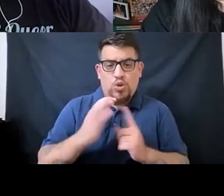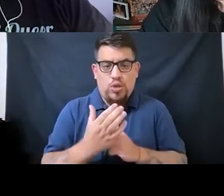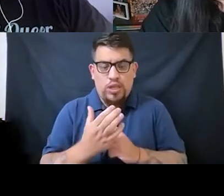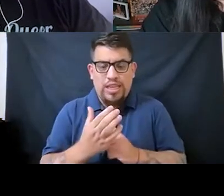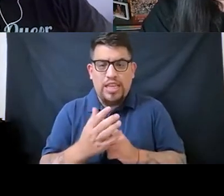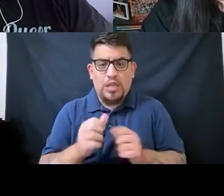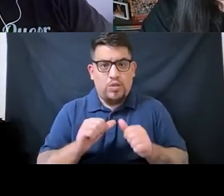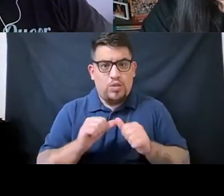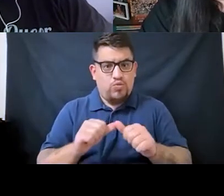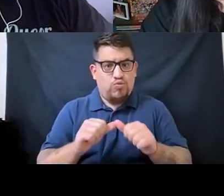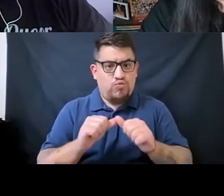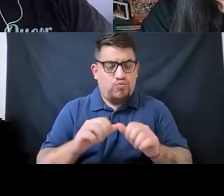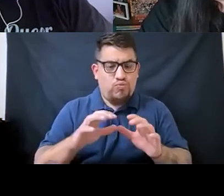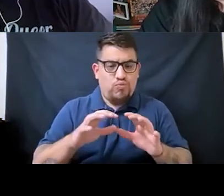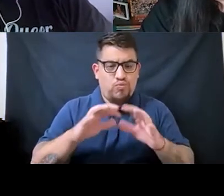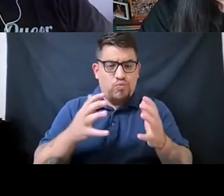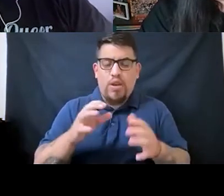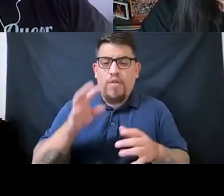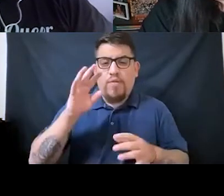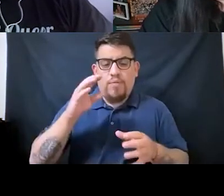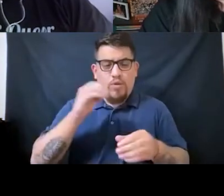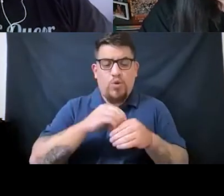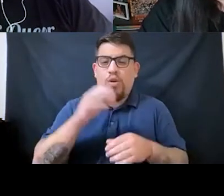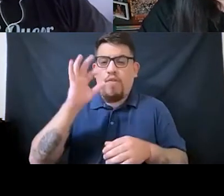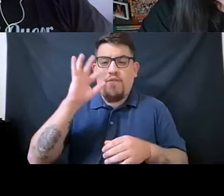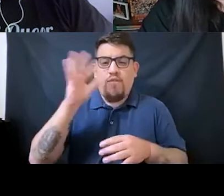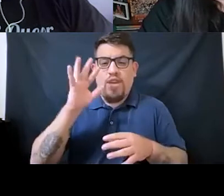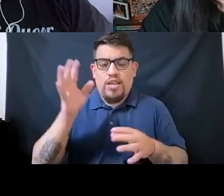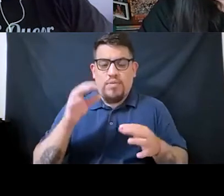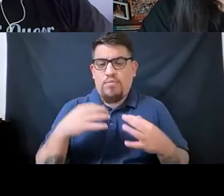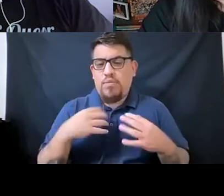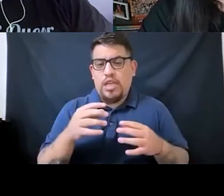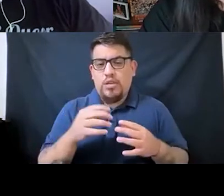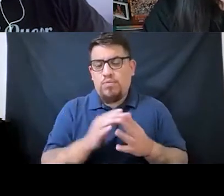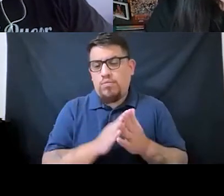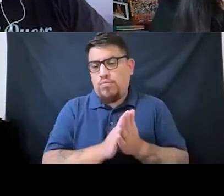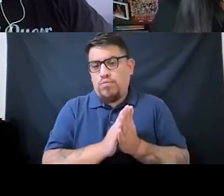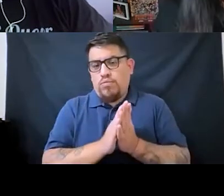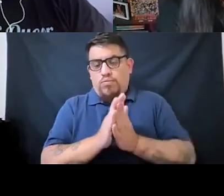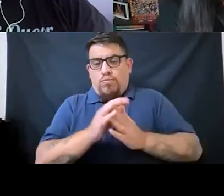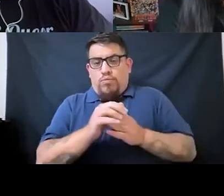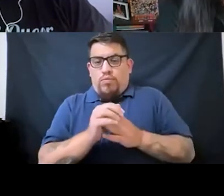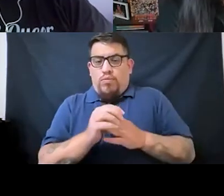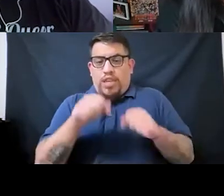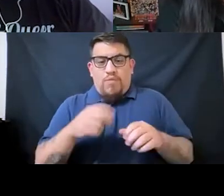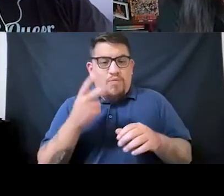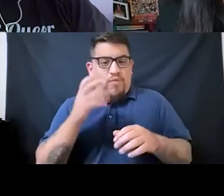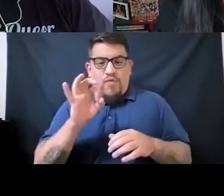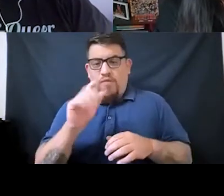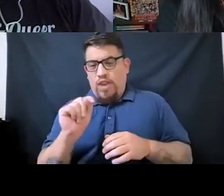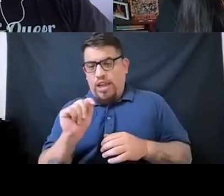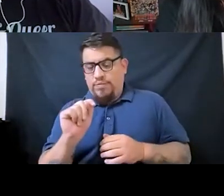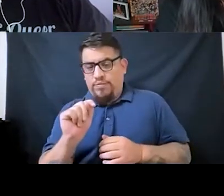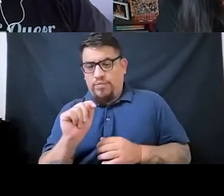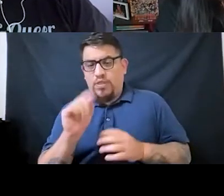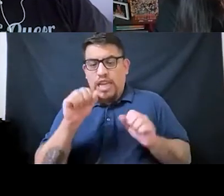in the realm of fantasy and pad their clothes to give the illusion of size, of fat. They can